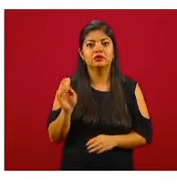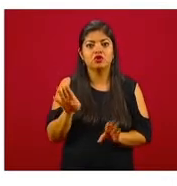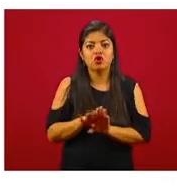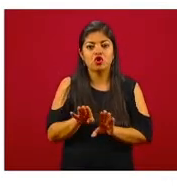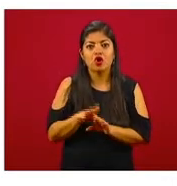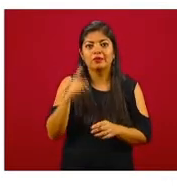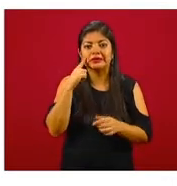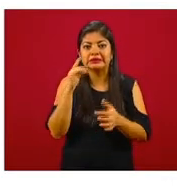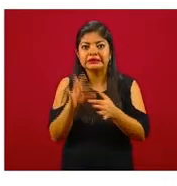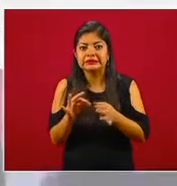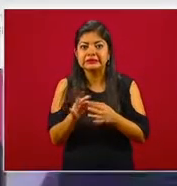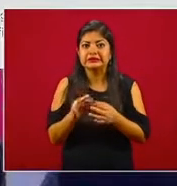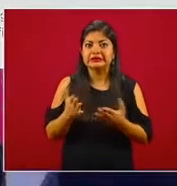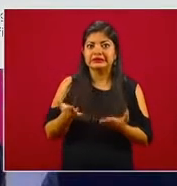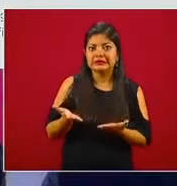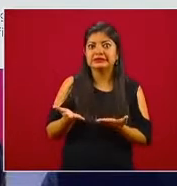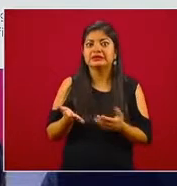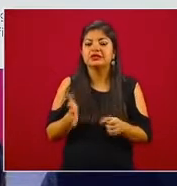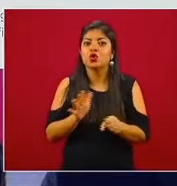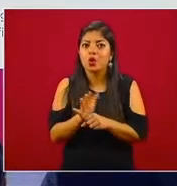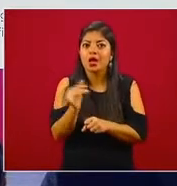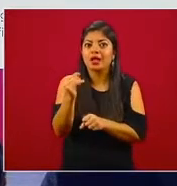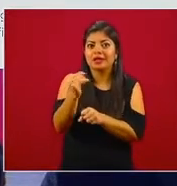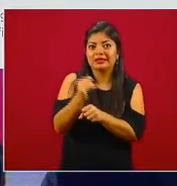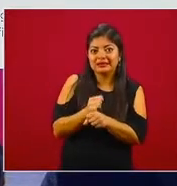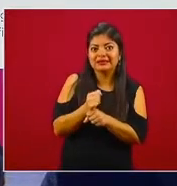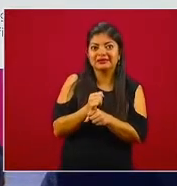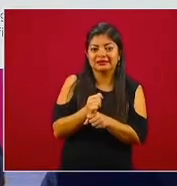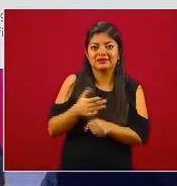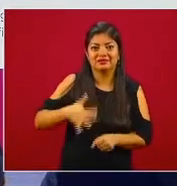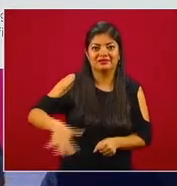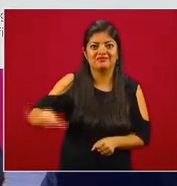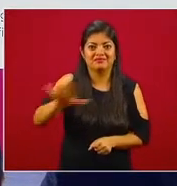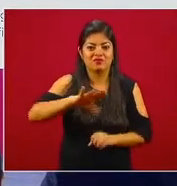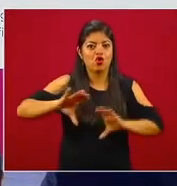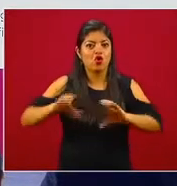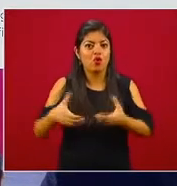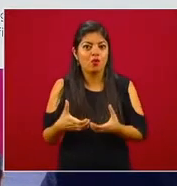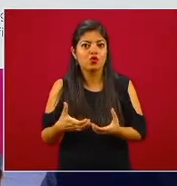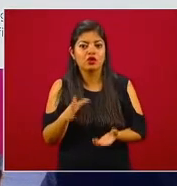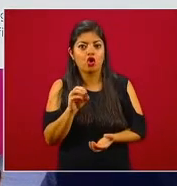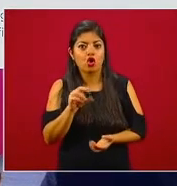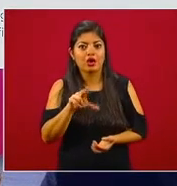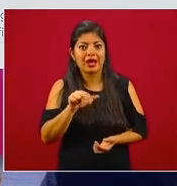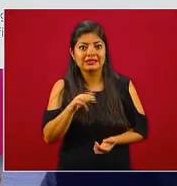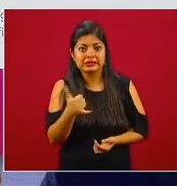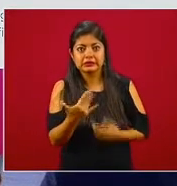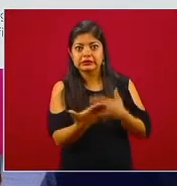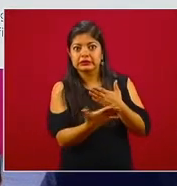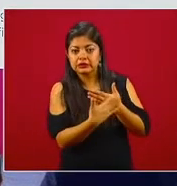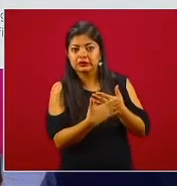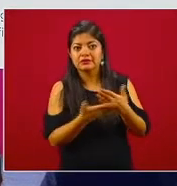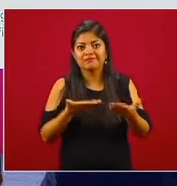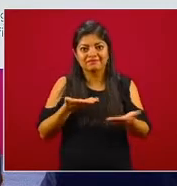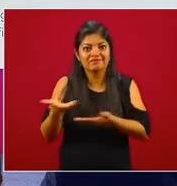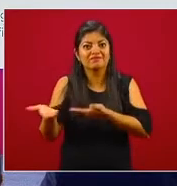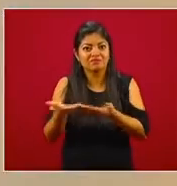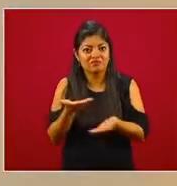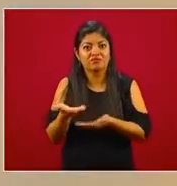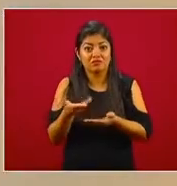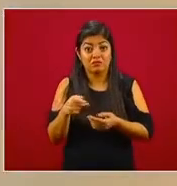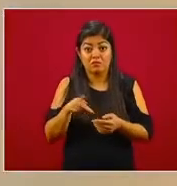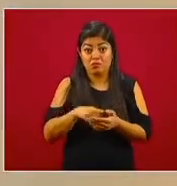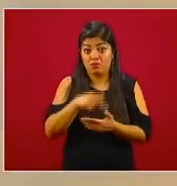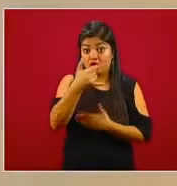daily basis. As Dr. Hugo Lopez-Gatell has mentioned and has been explaining some of